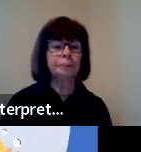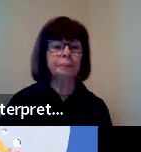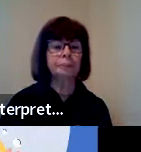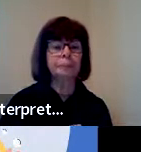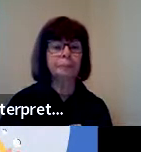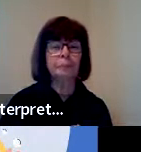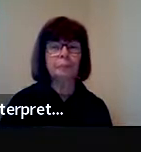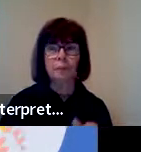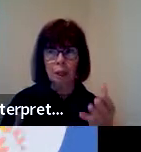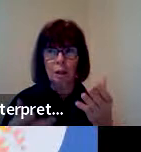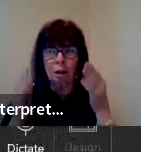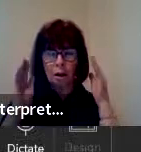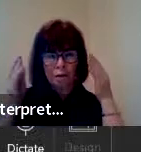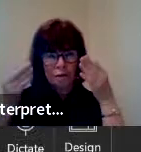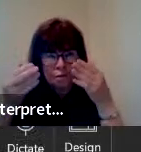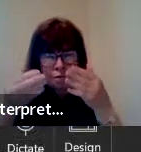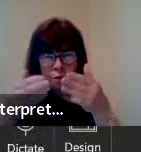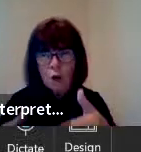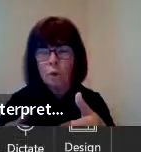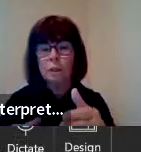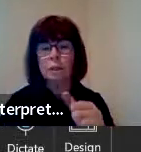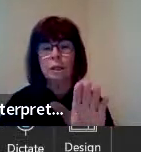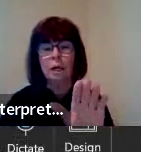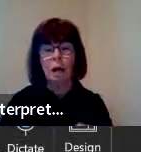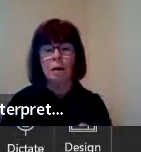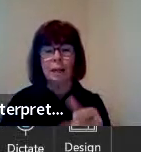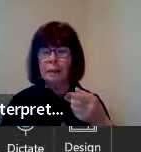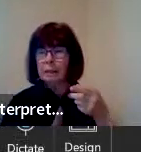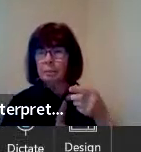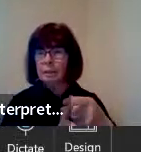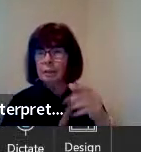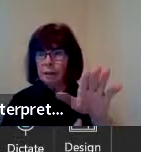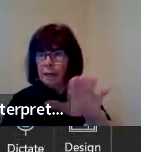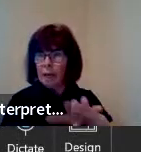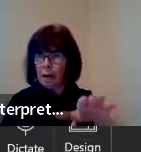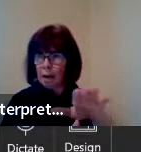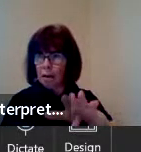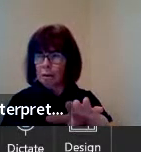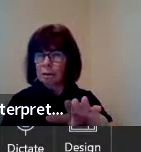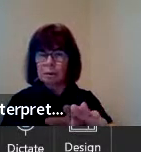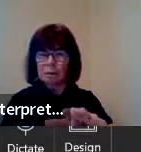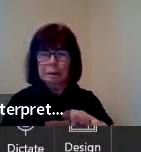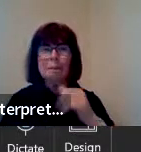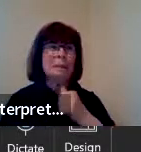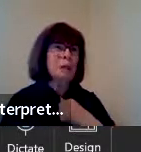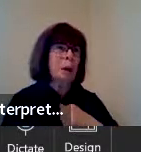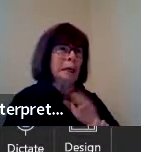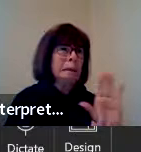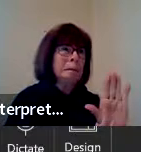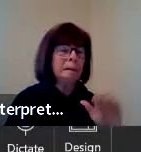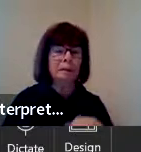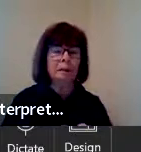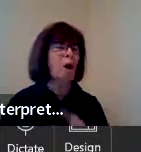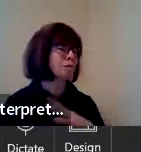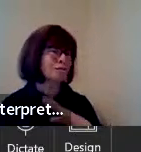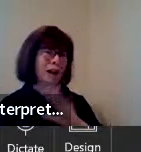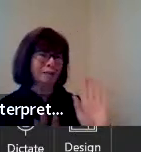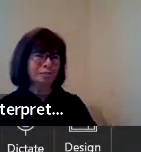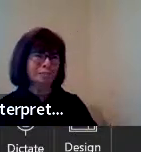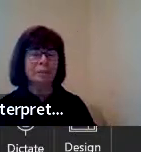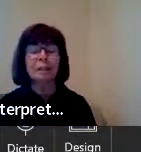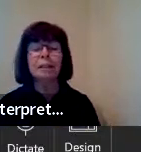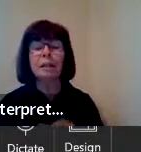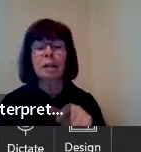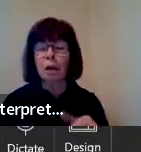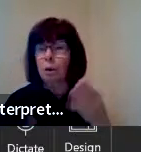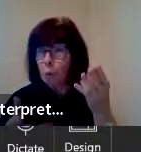We want to focus on those areas where we can actually do something. That's fine. And we want to